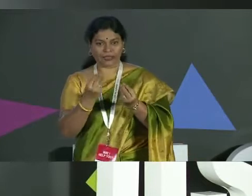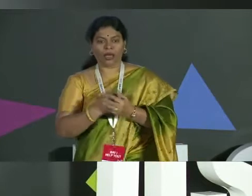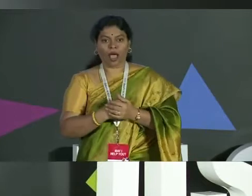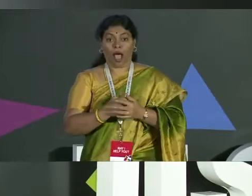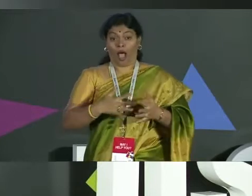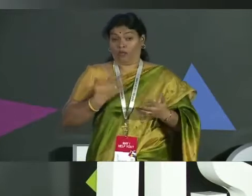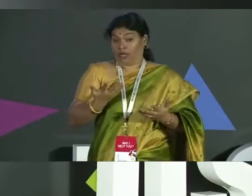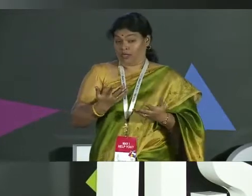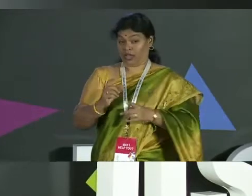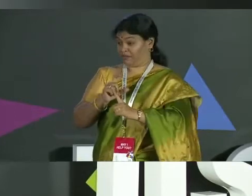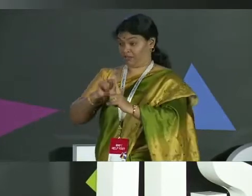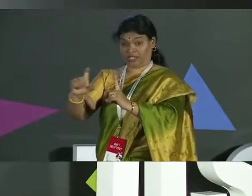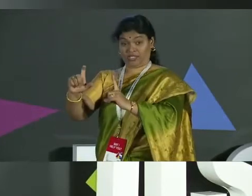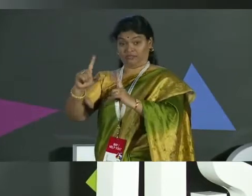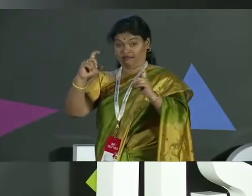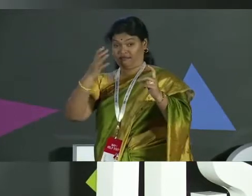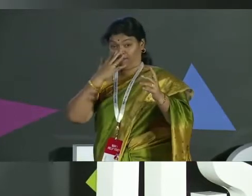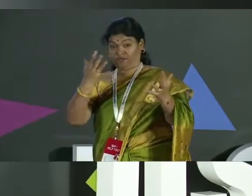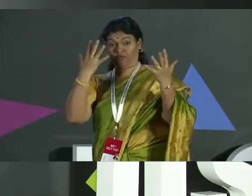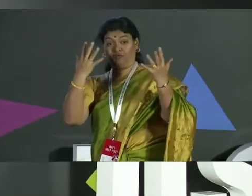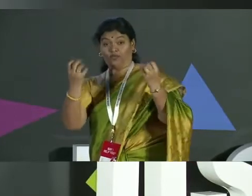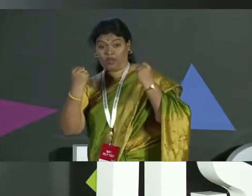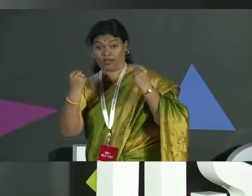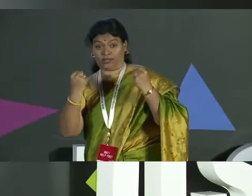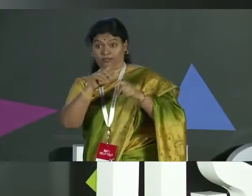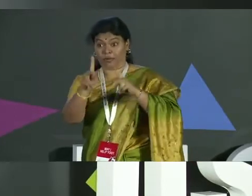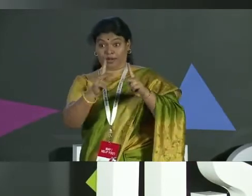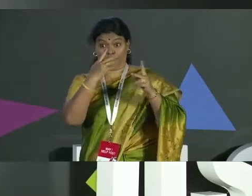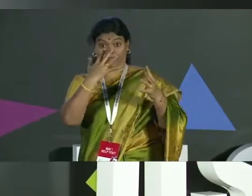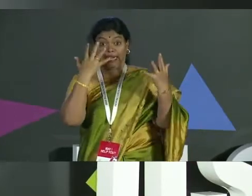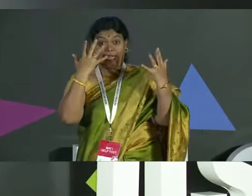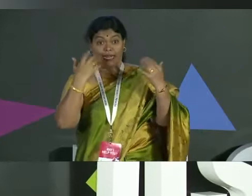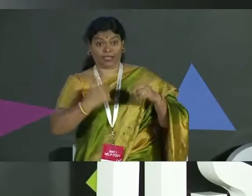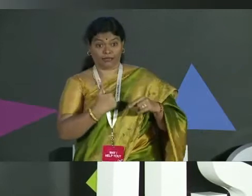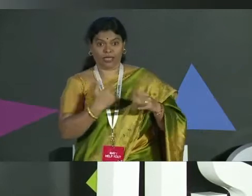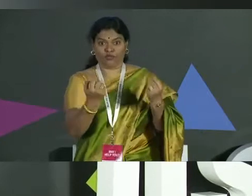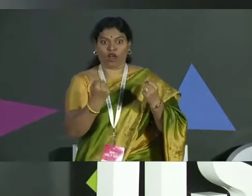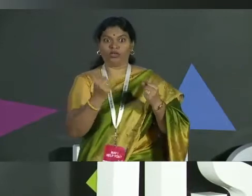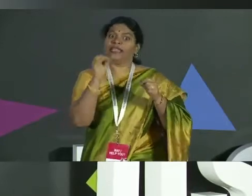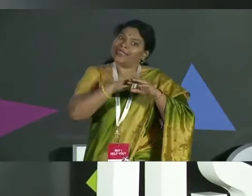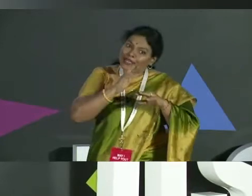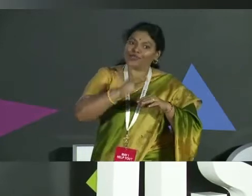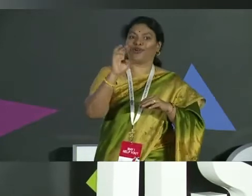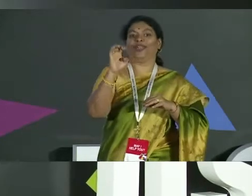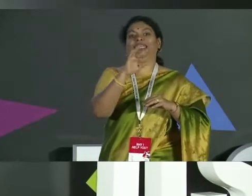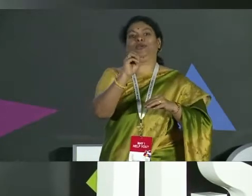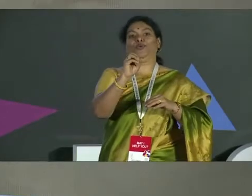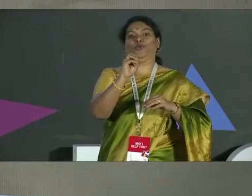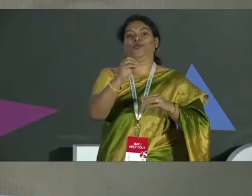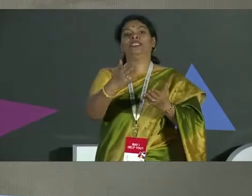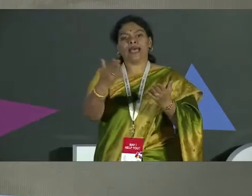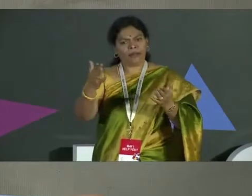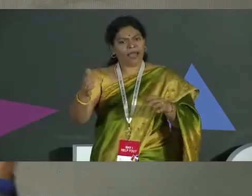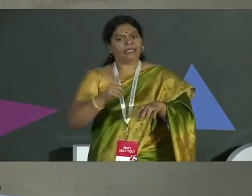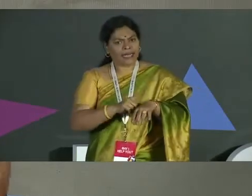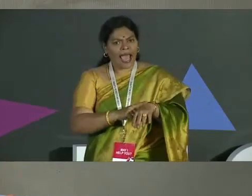of how much of a check I'm giving, you know, so that I get recognized. You know, so you're doing it more for ego. Sometimes it happens, there was an article